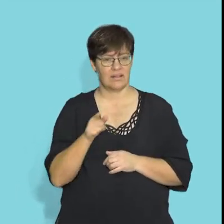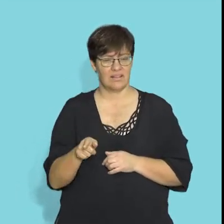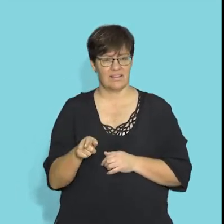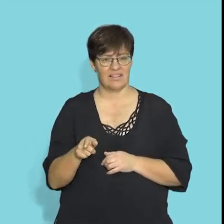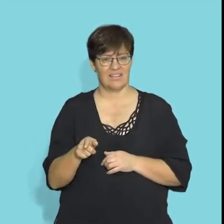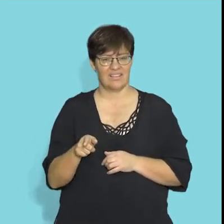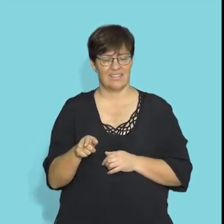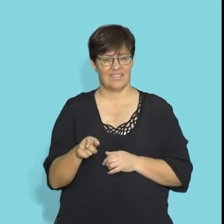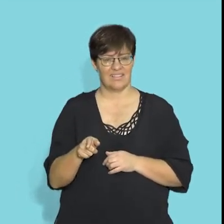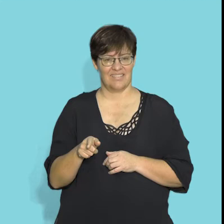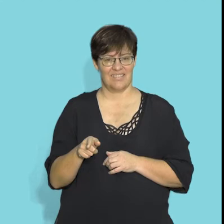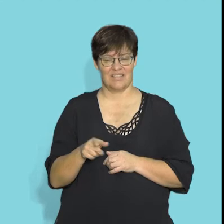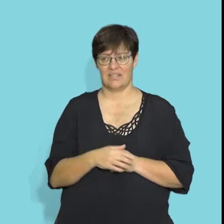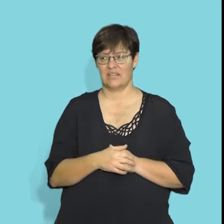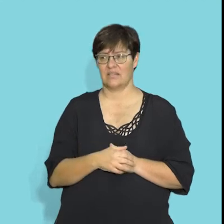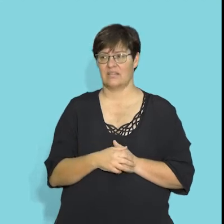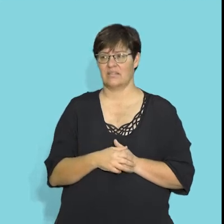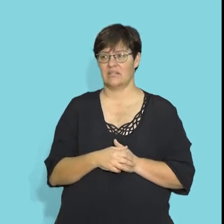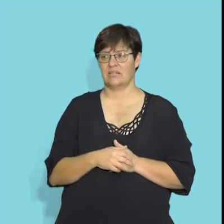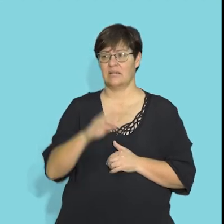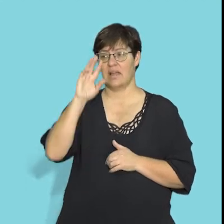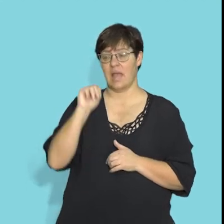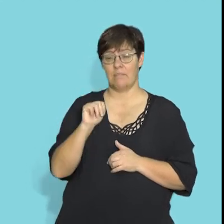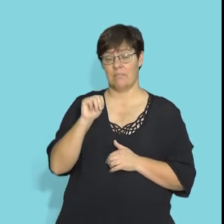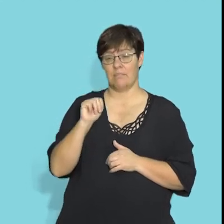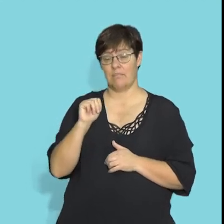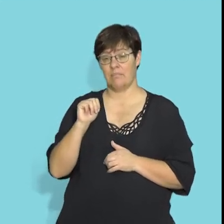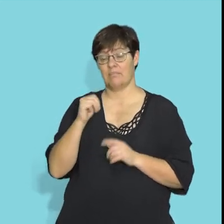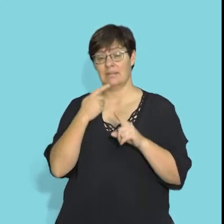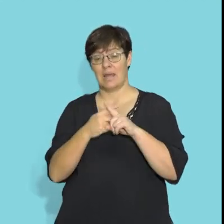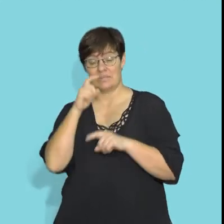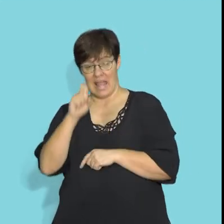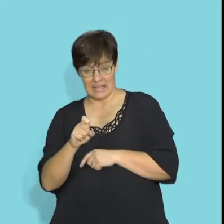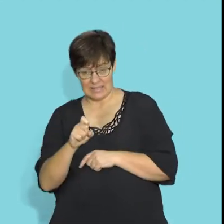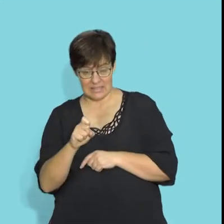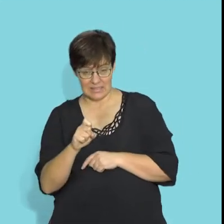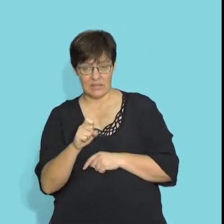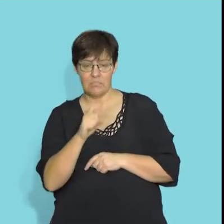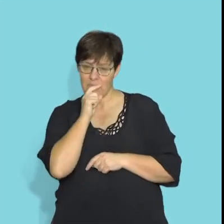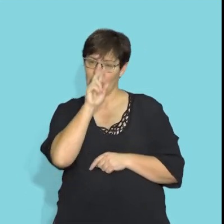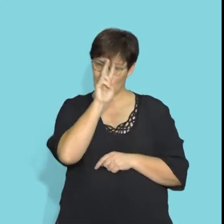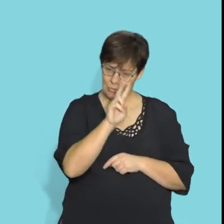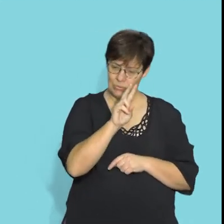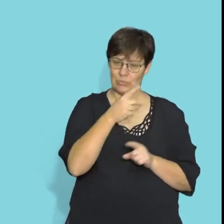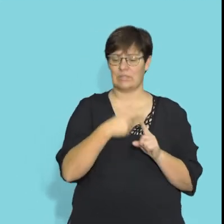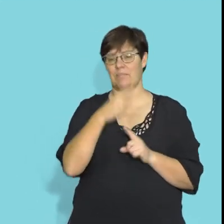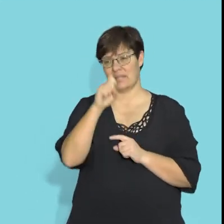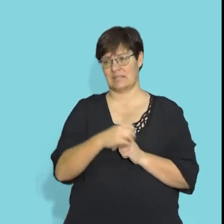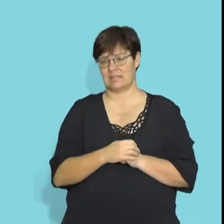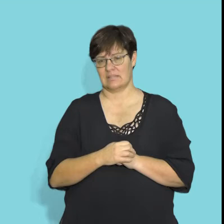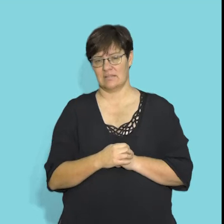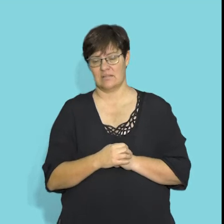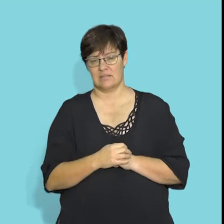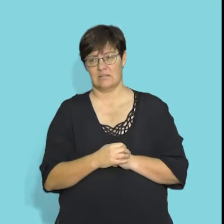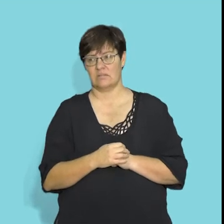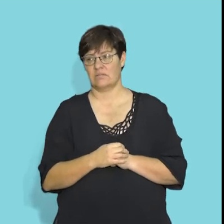the number that I'm multiplying x by, is the gradient. And so I know that the gradient of